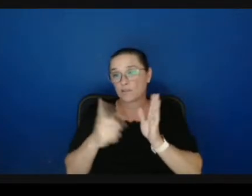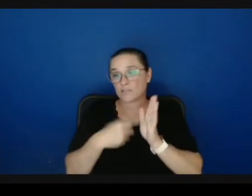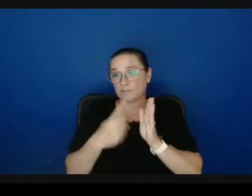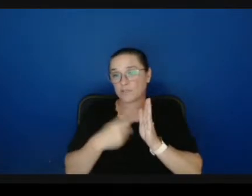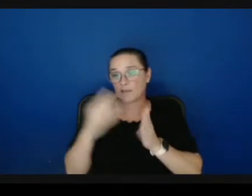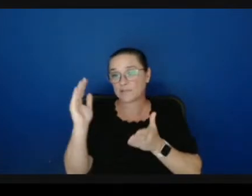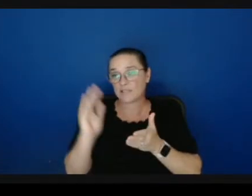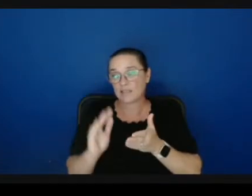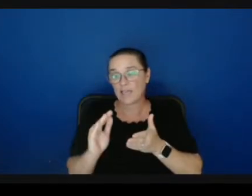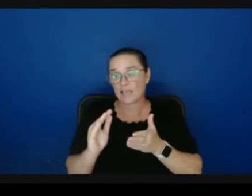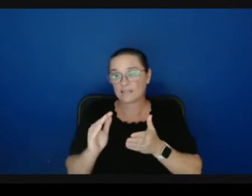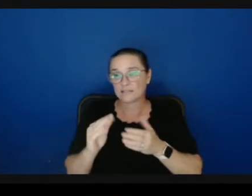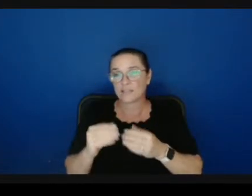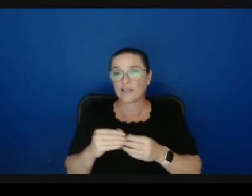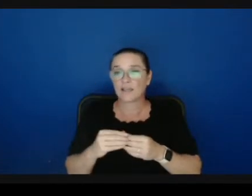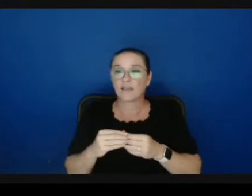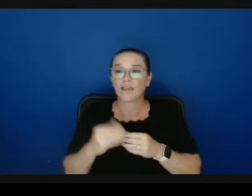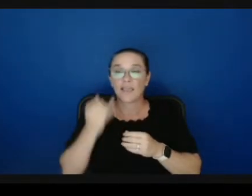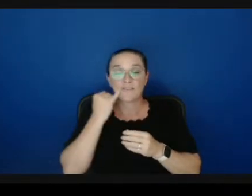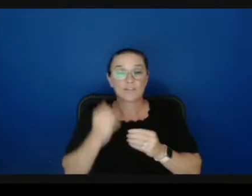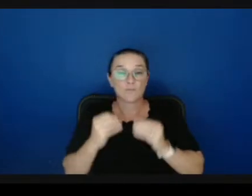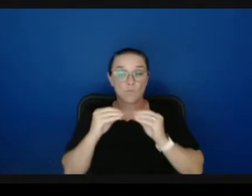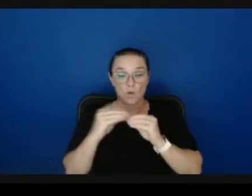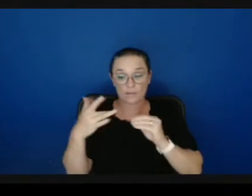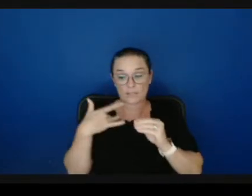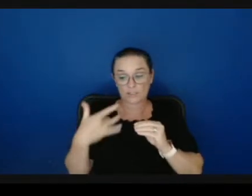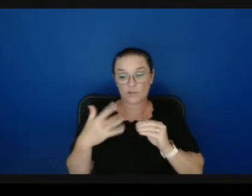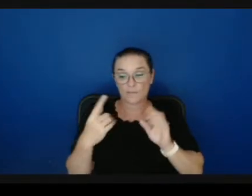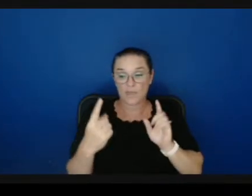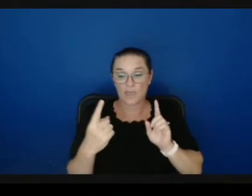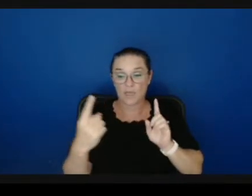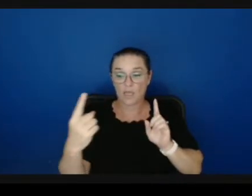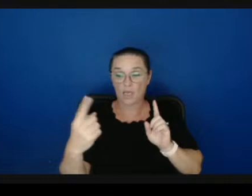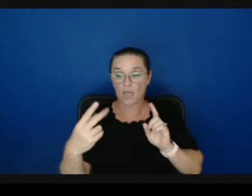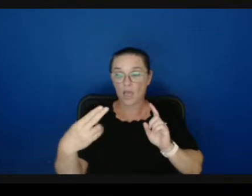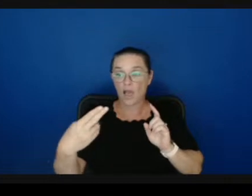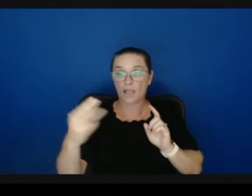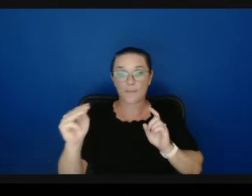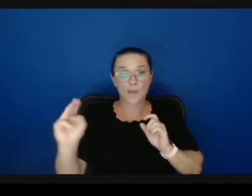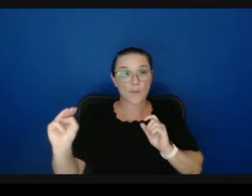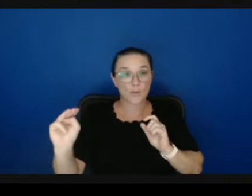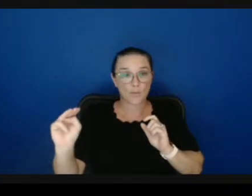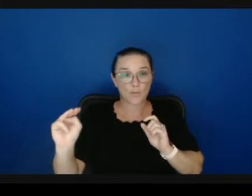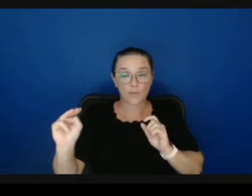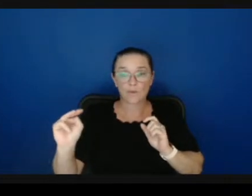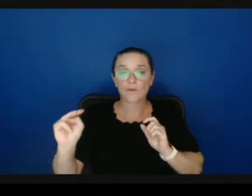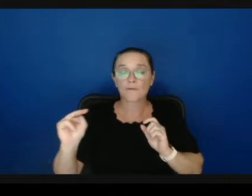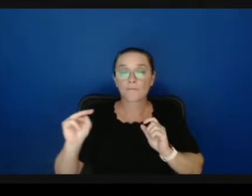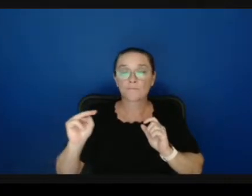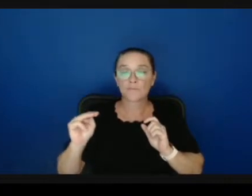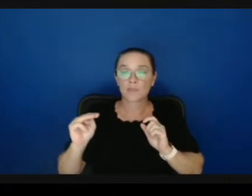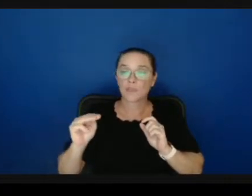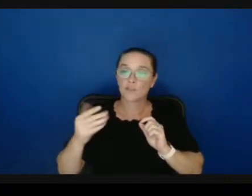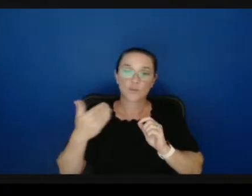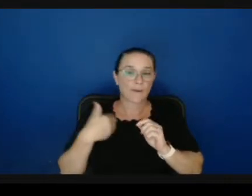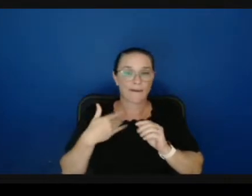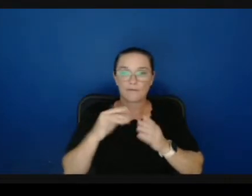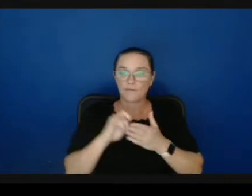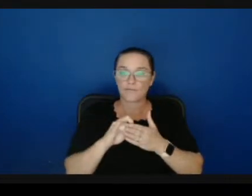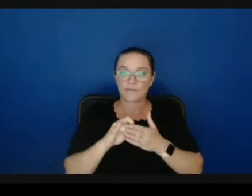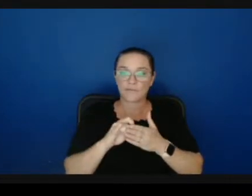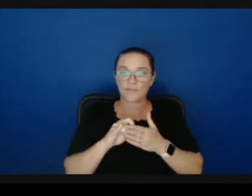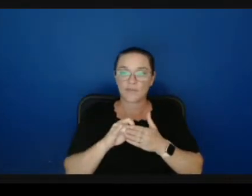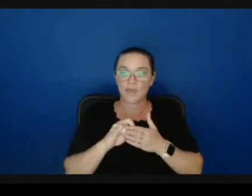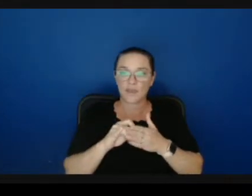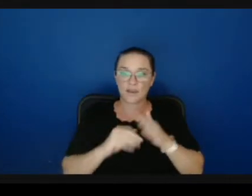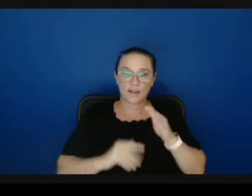in the quiet to the south. When it's more, it's usually a high magma. And that's a pattern we've seen for a while, where it it's just going through this,